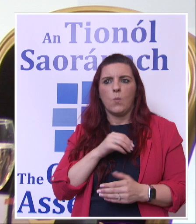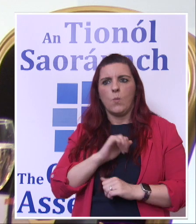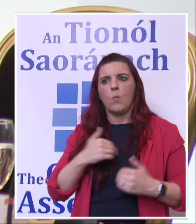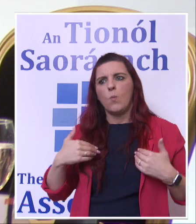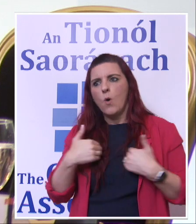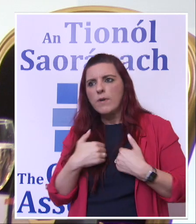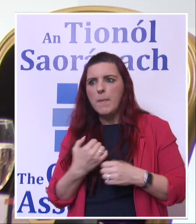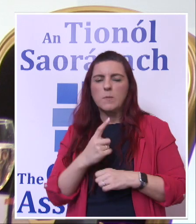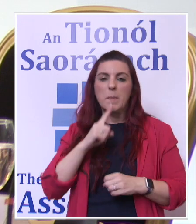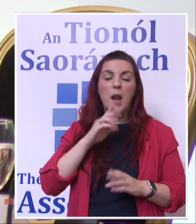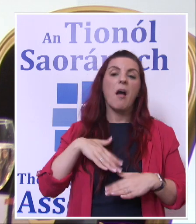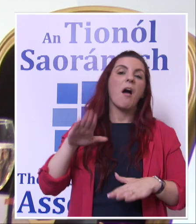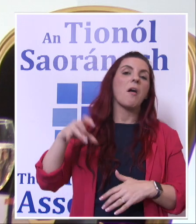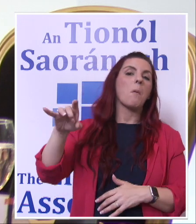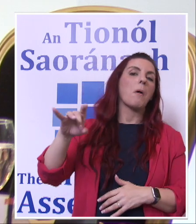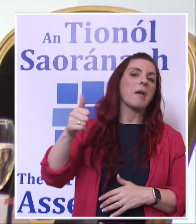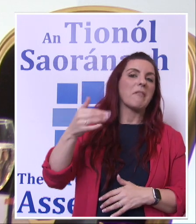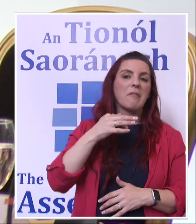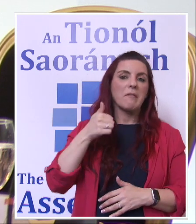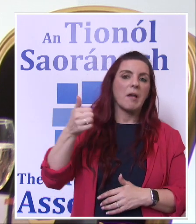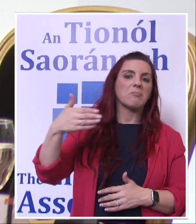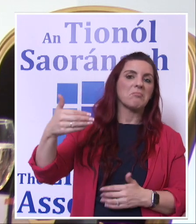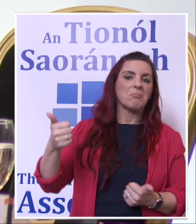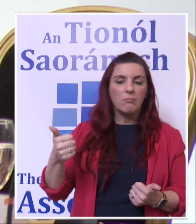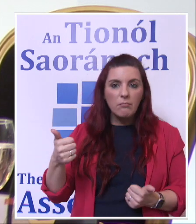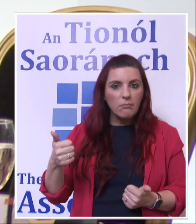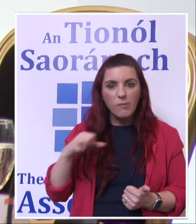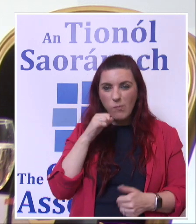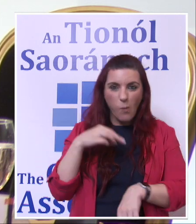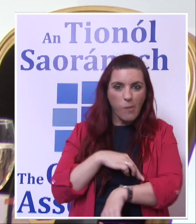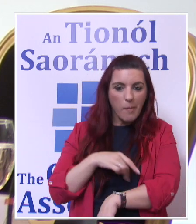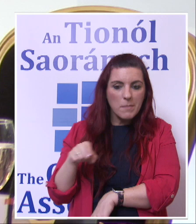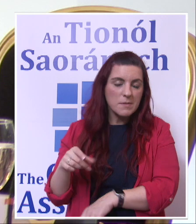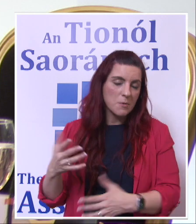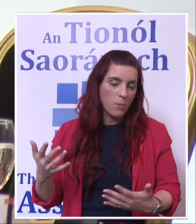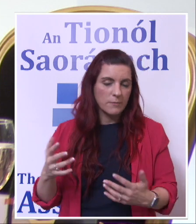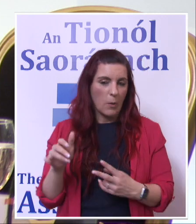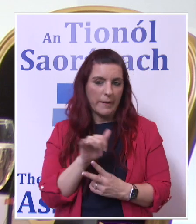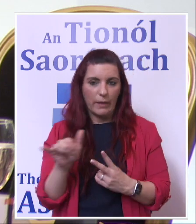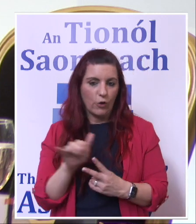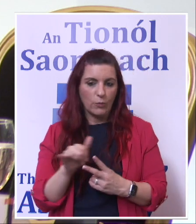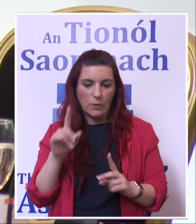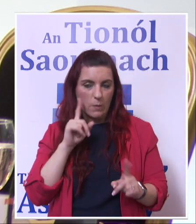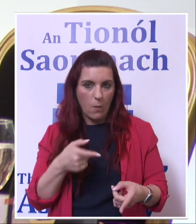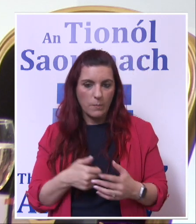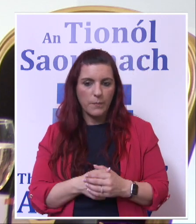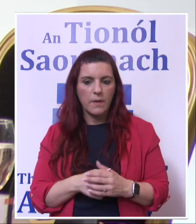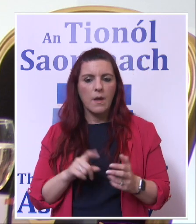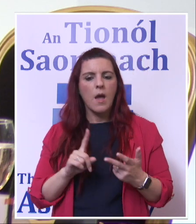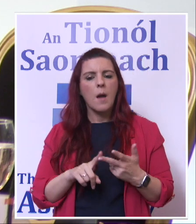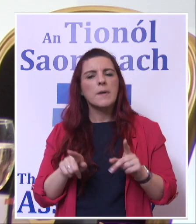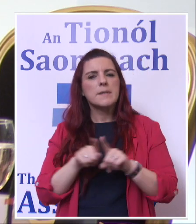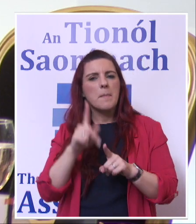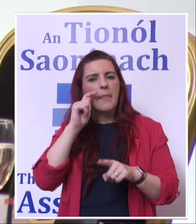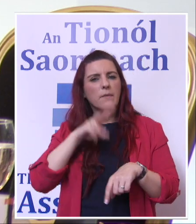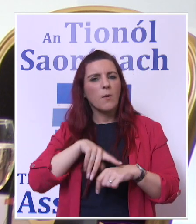and, the things happen, and the pathways, the roads, the transport works, is it that? But also I think for